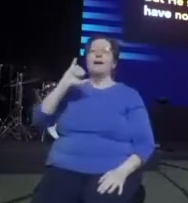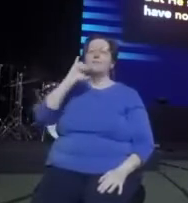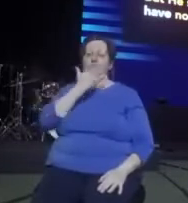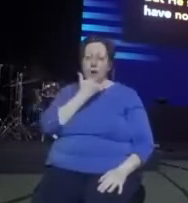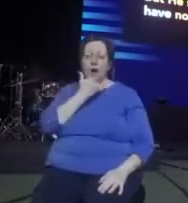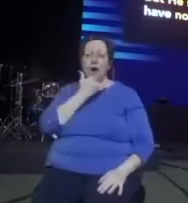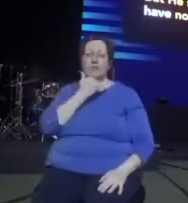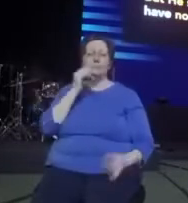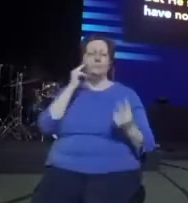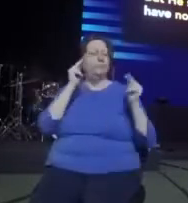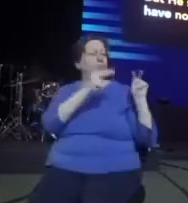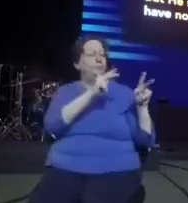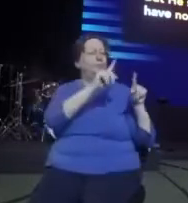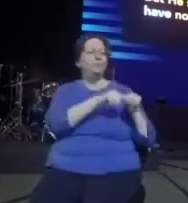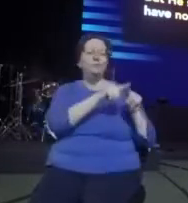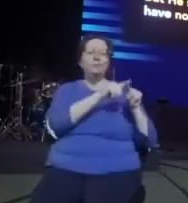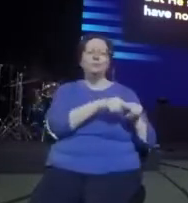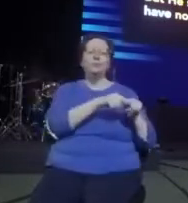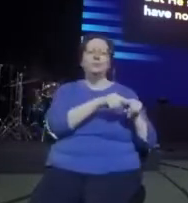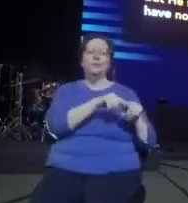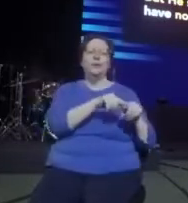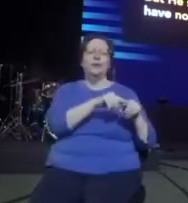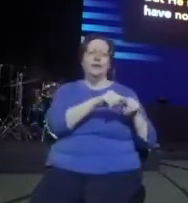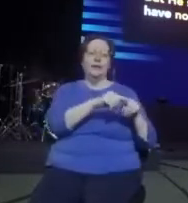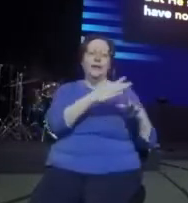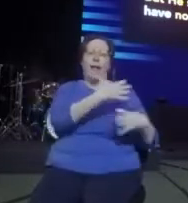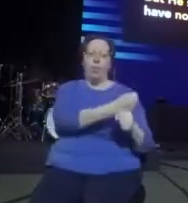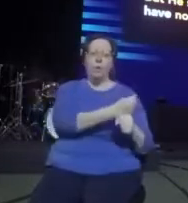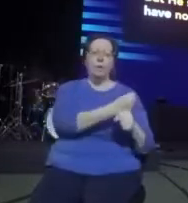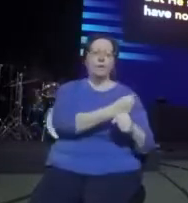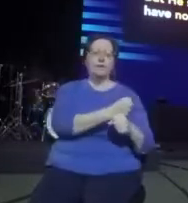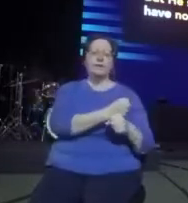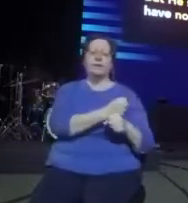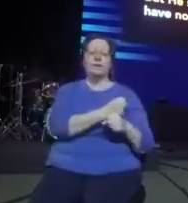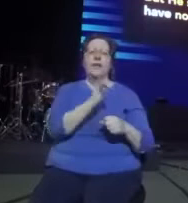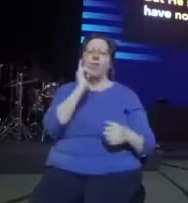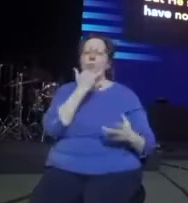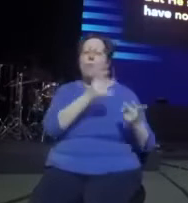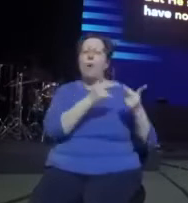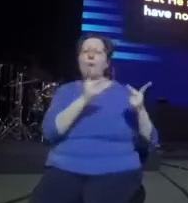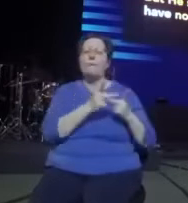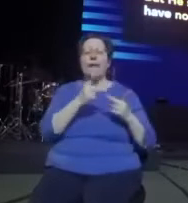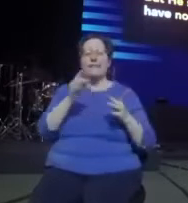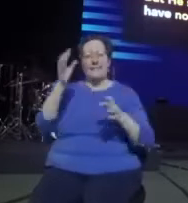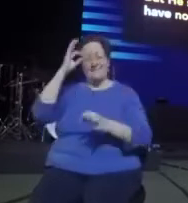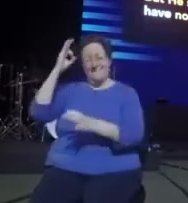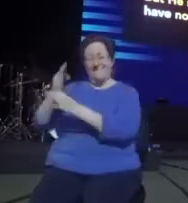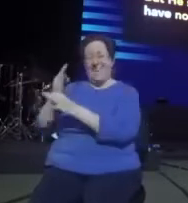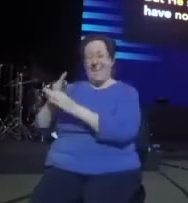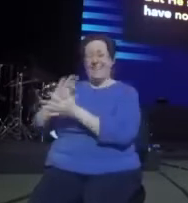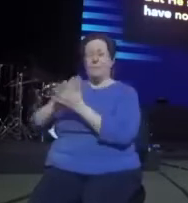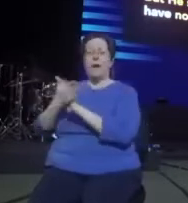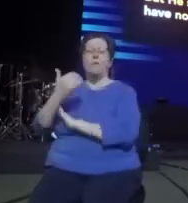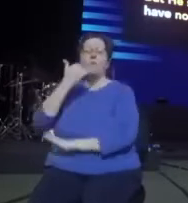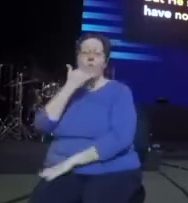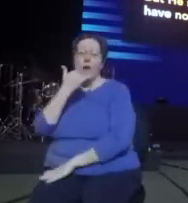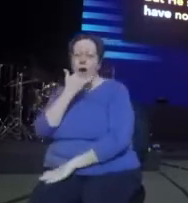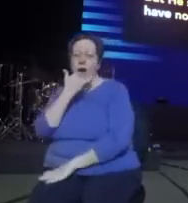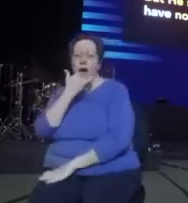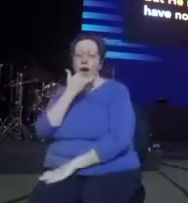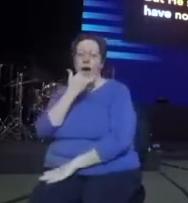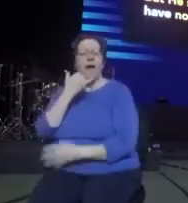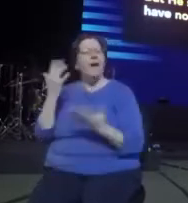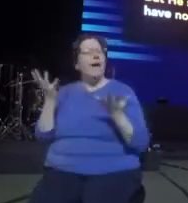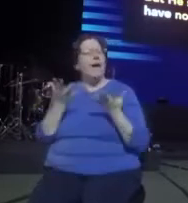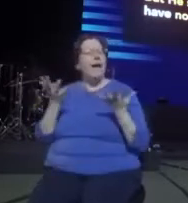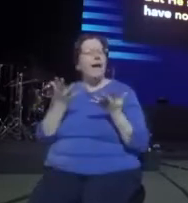will, authority leads you to something misplaced. What? Faith. Notice what he says to them, and so fascinating. How